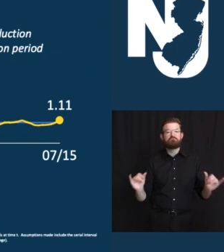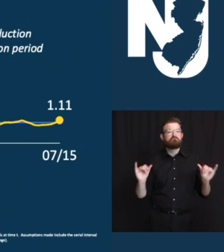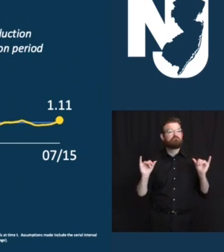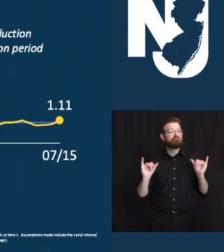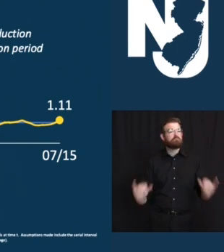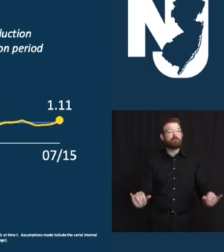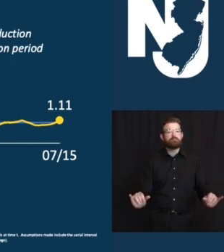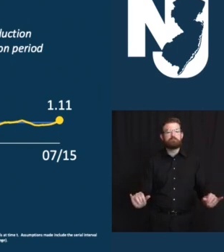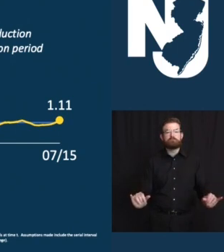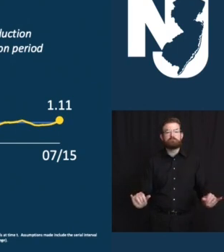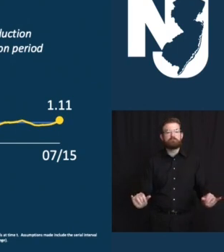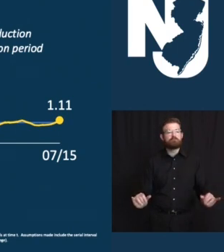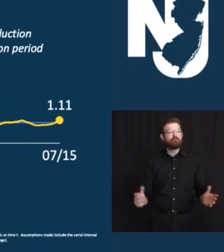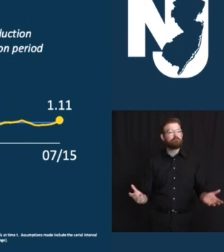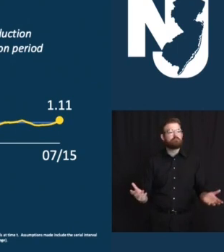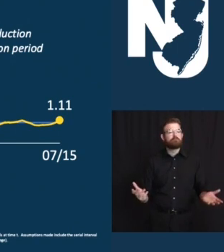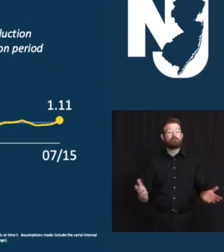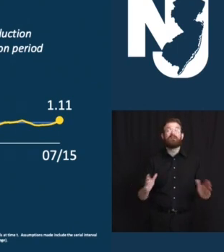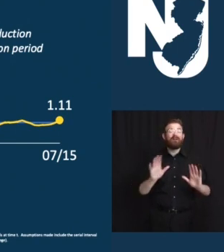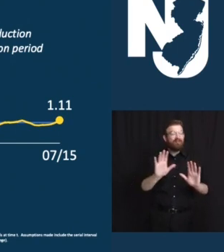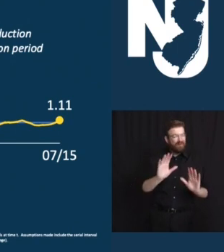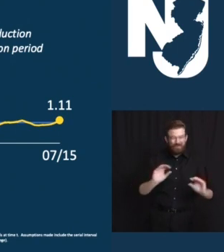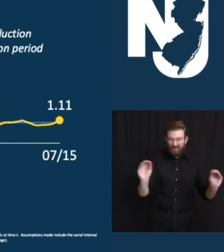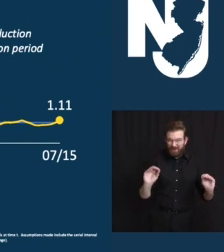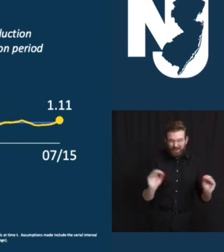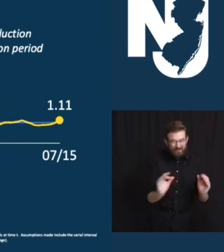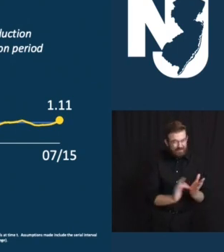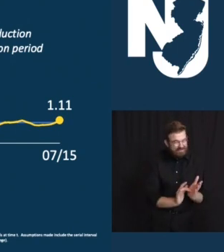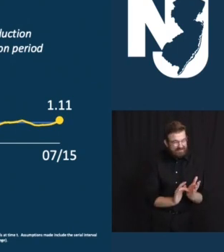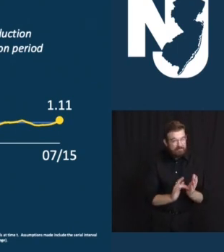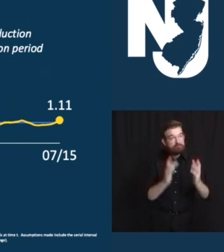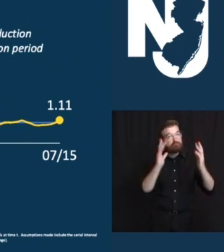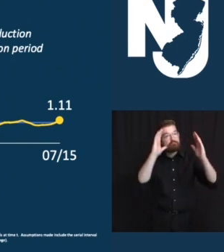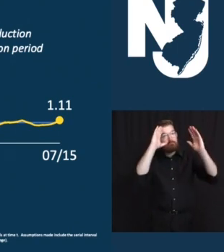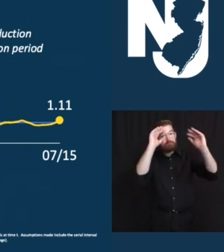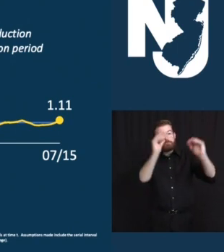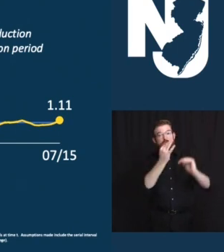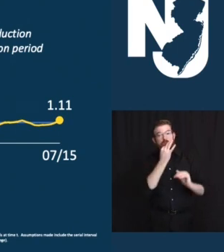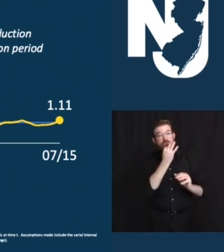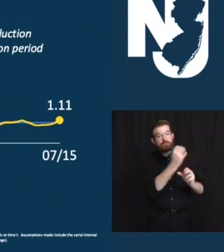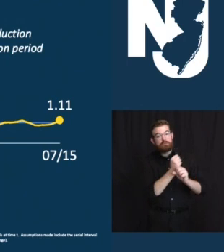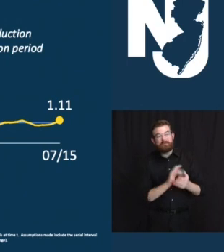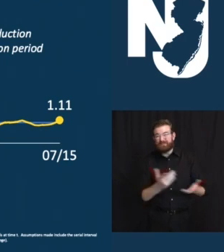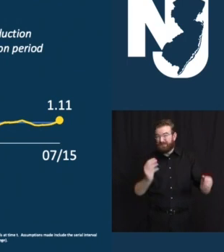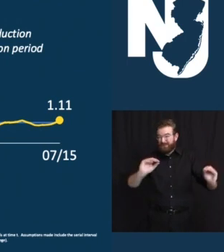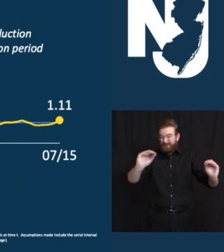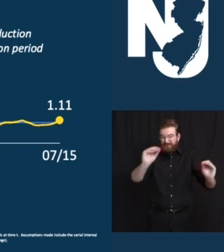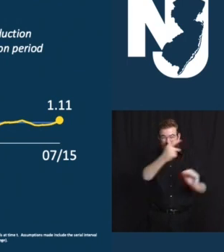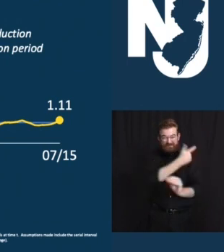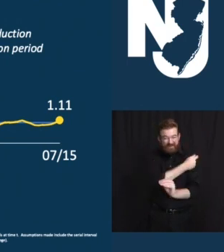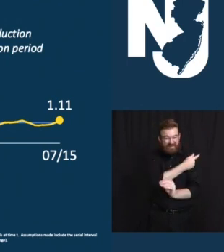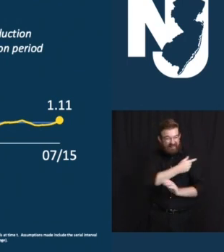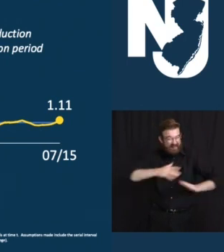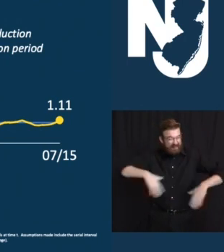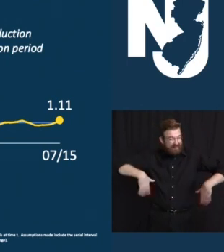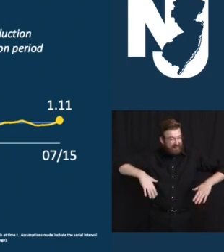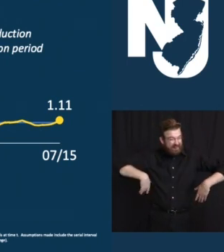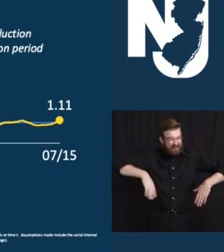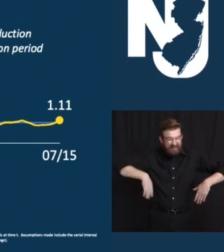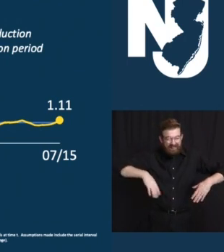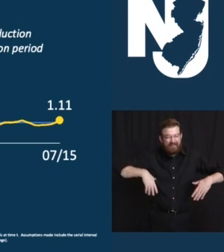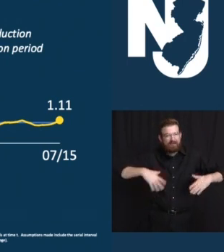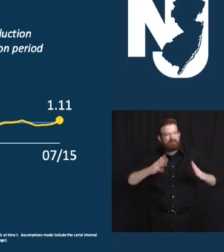no therapeutic yet. There will be, God willing, soon. There's no vaccine yet. Again, God willing, there will be